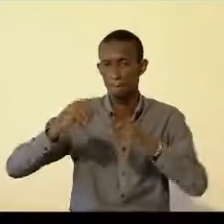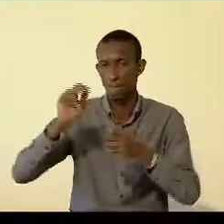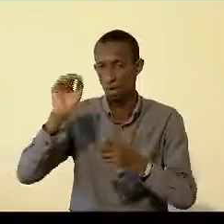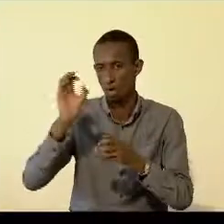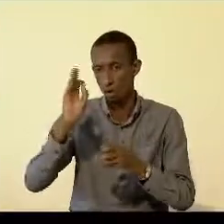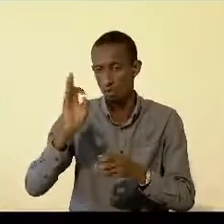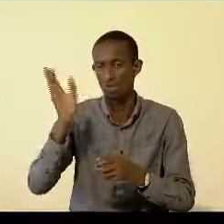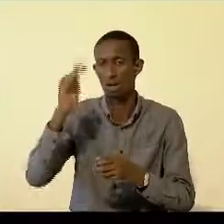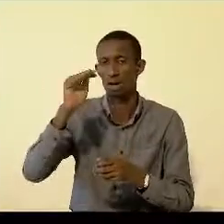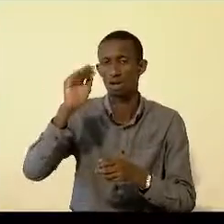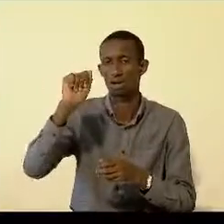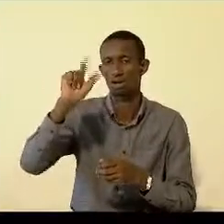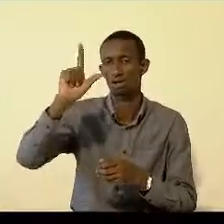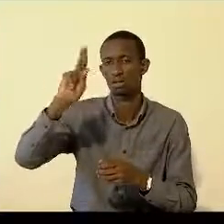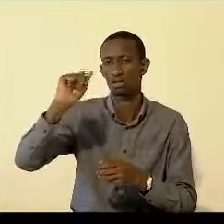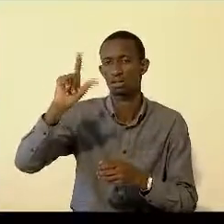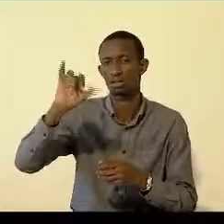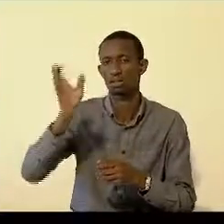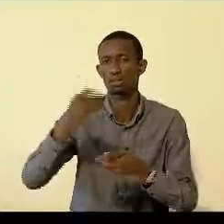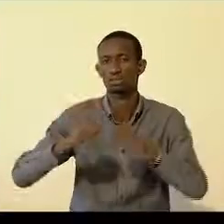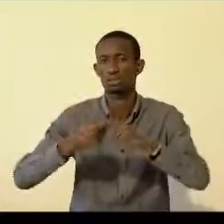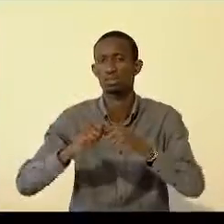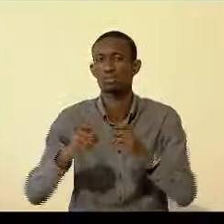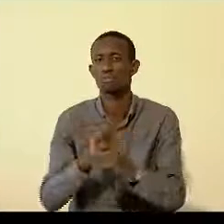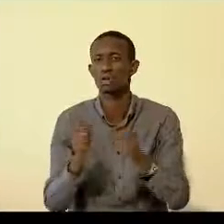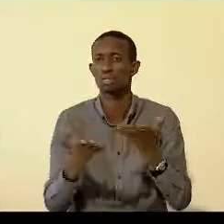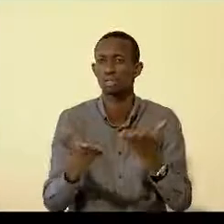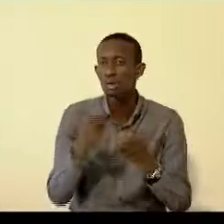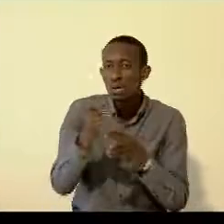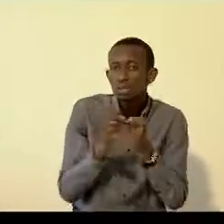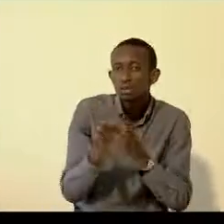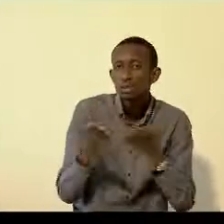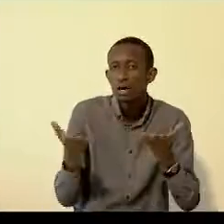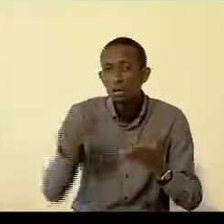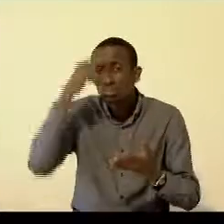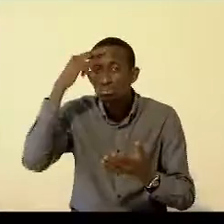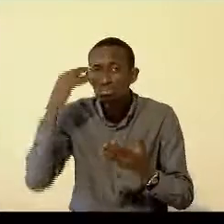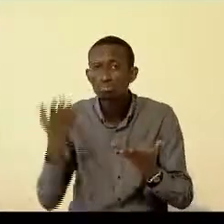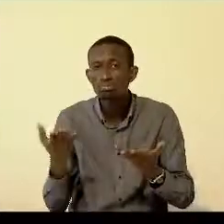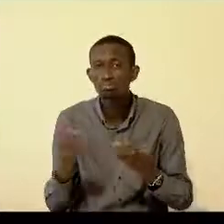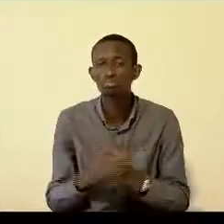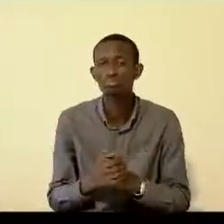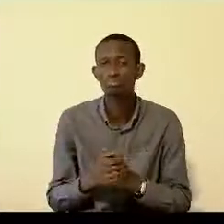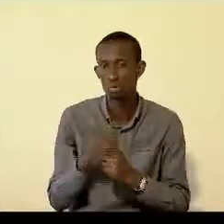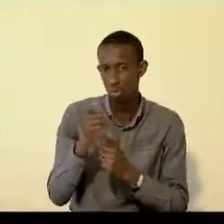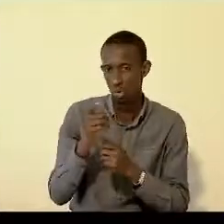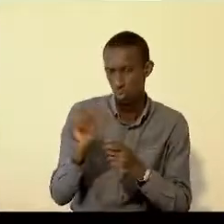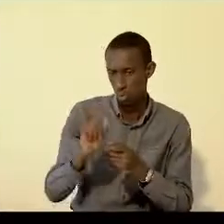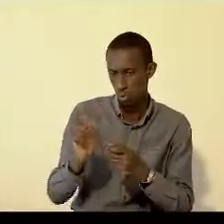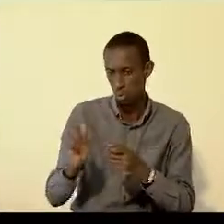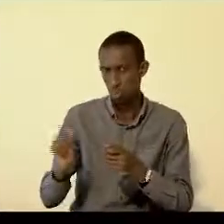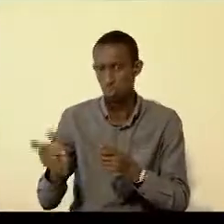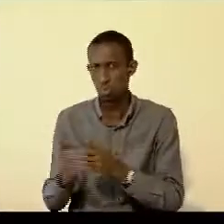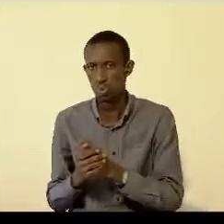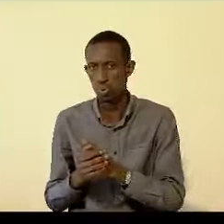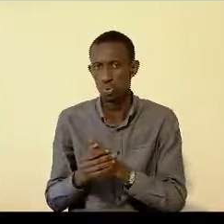it increases or decreases, you will suggest a reason for your answer. State the main source